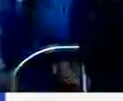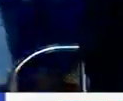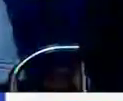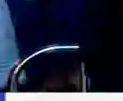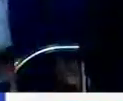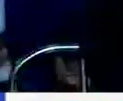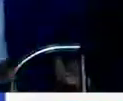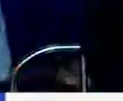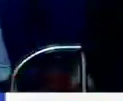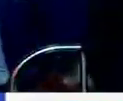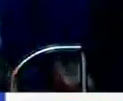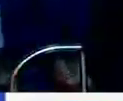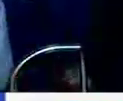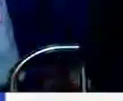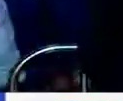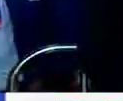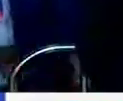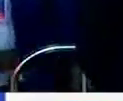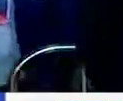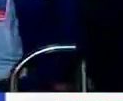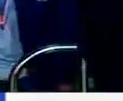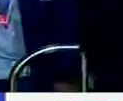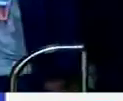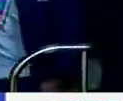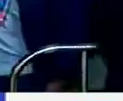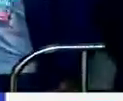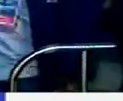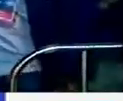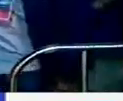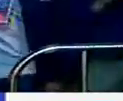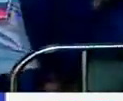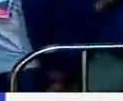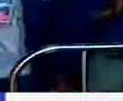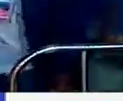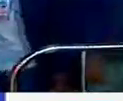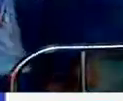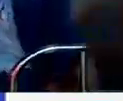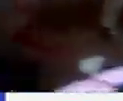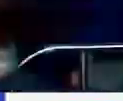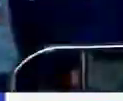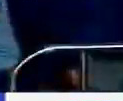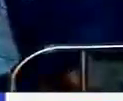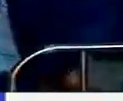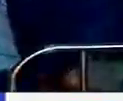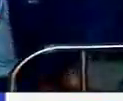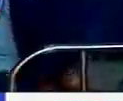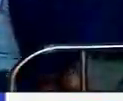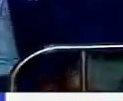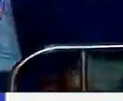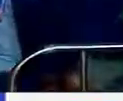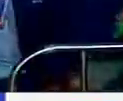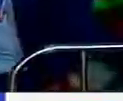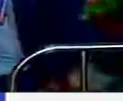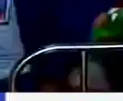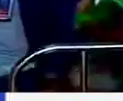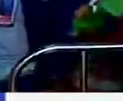the KICC, Uhuru Kenyatta supporters, Jubilee Party supporters, quite pleased with that result. I'm still